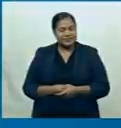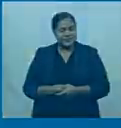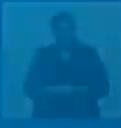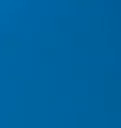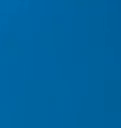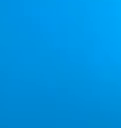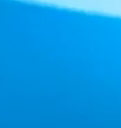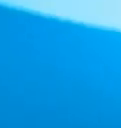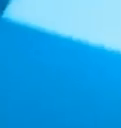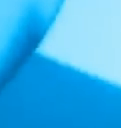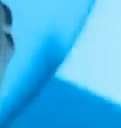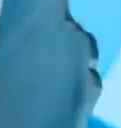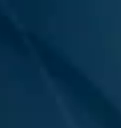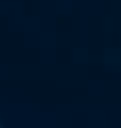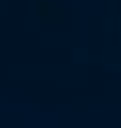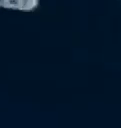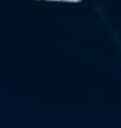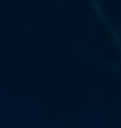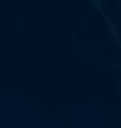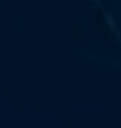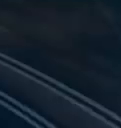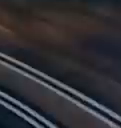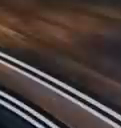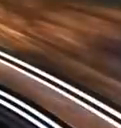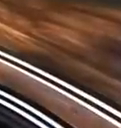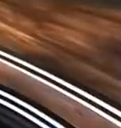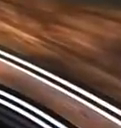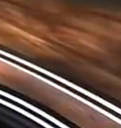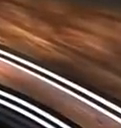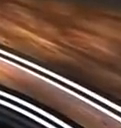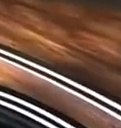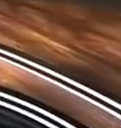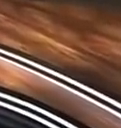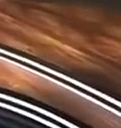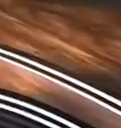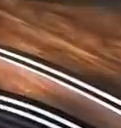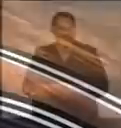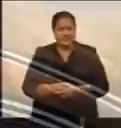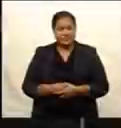From the studios of FBC Suva, Edwin Nunn.